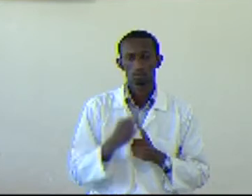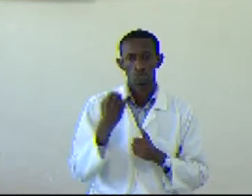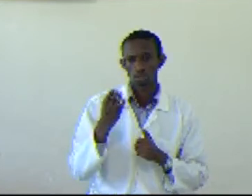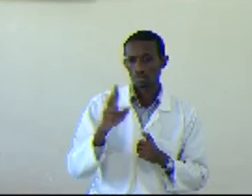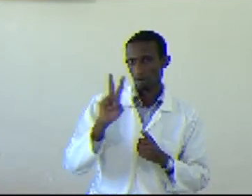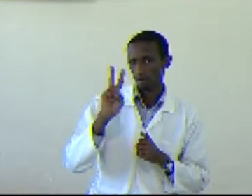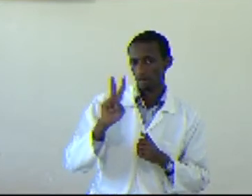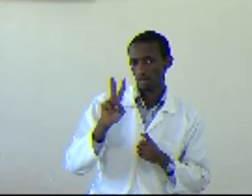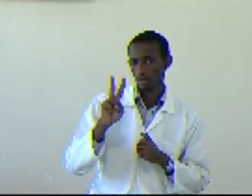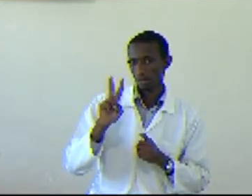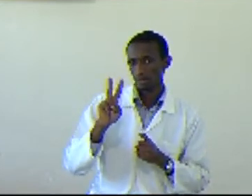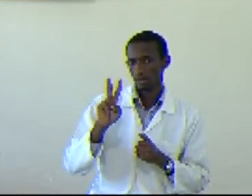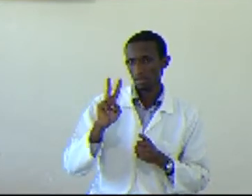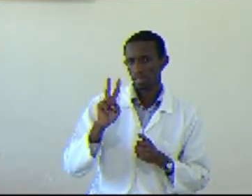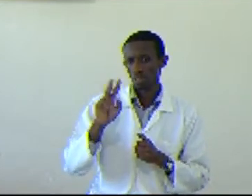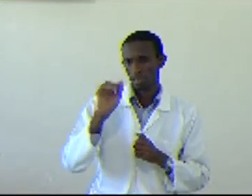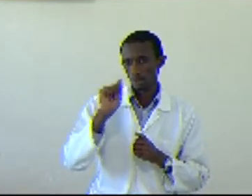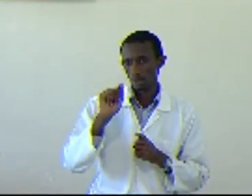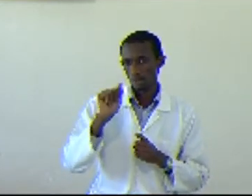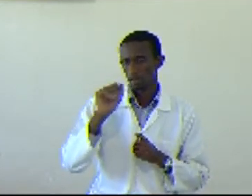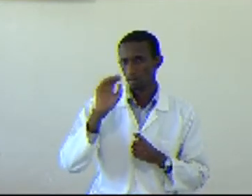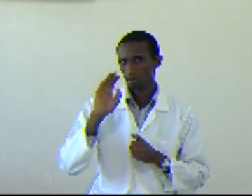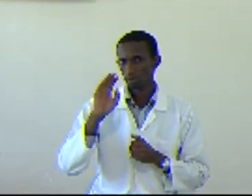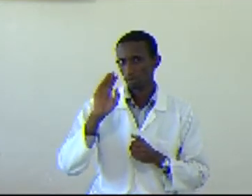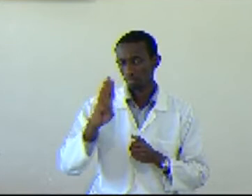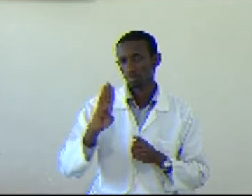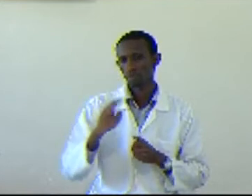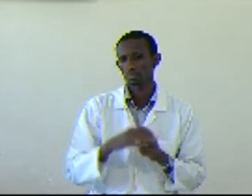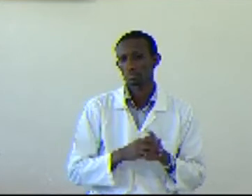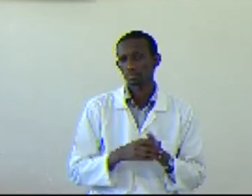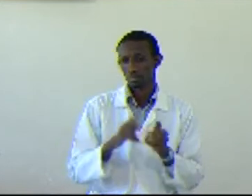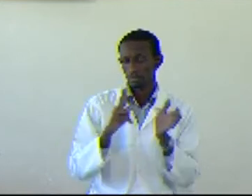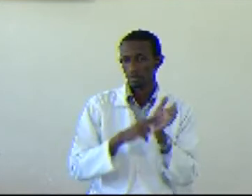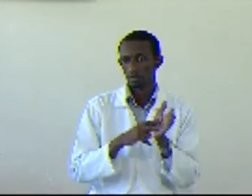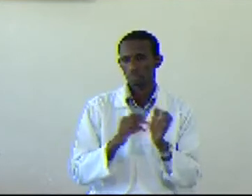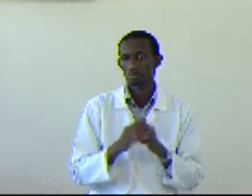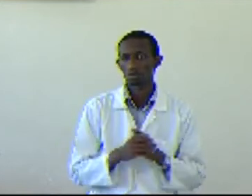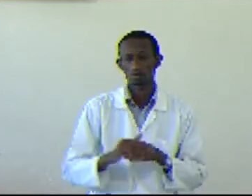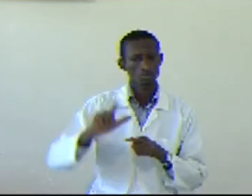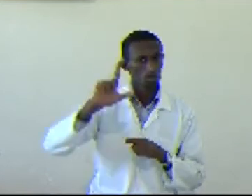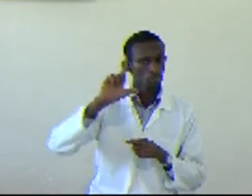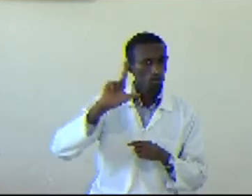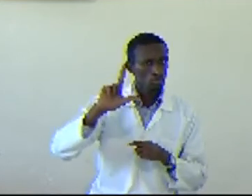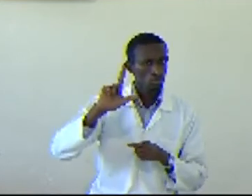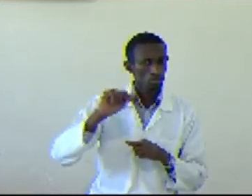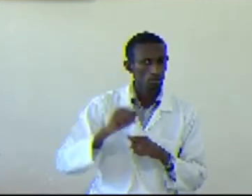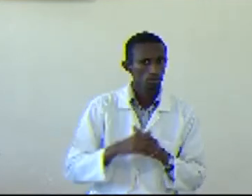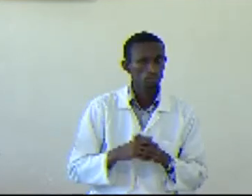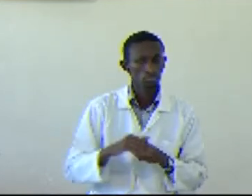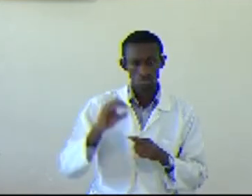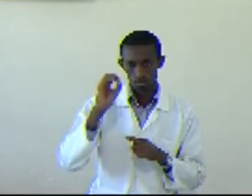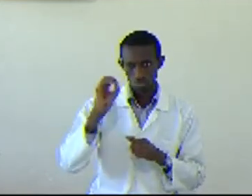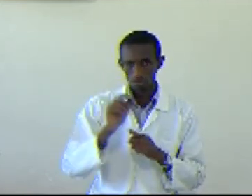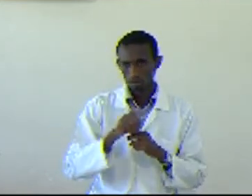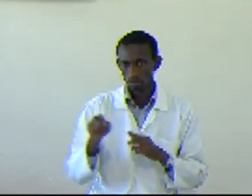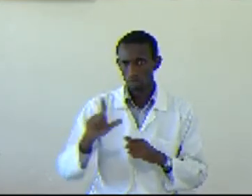VA, VB equals to L0 over L